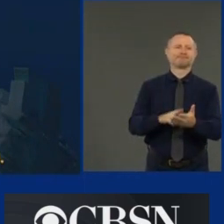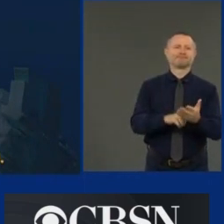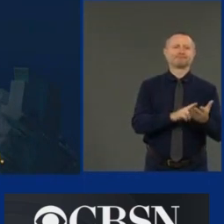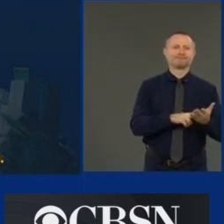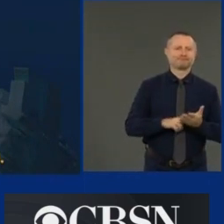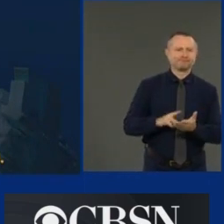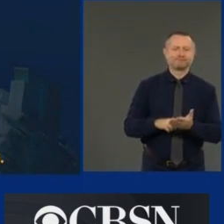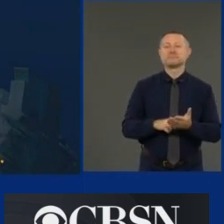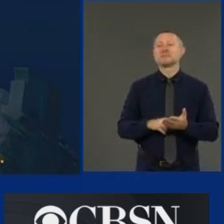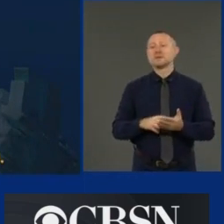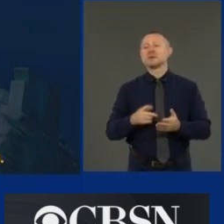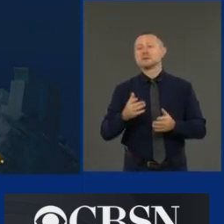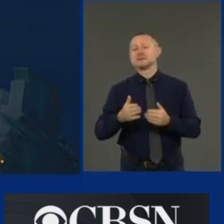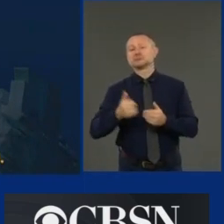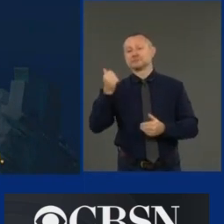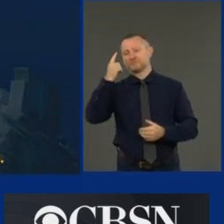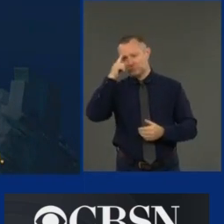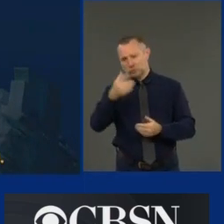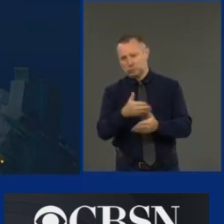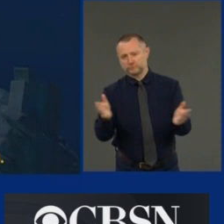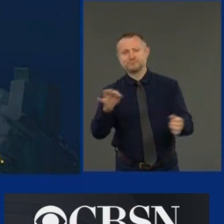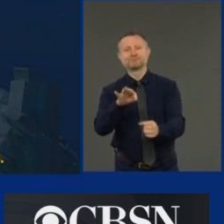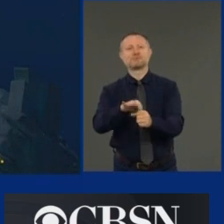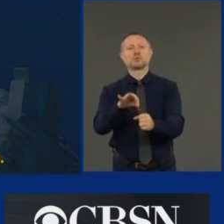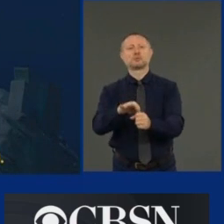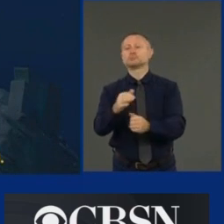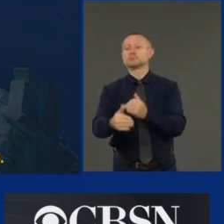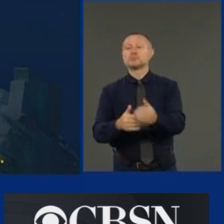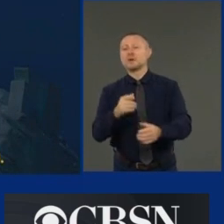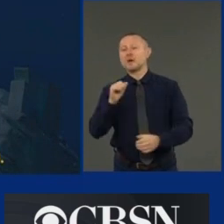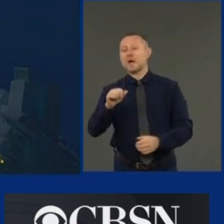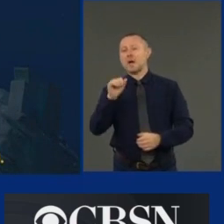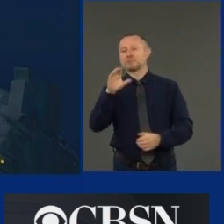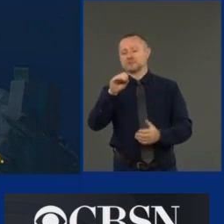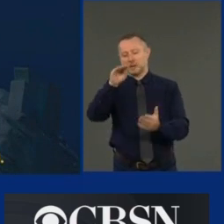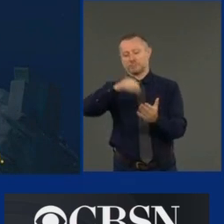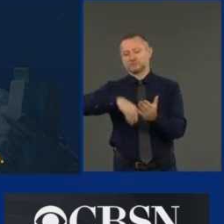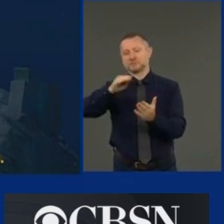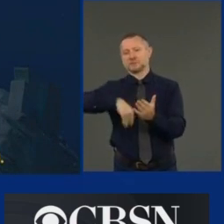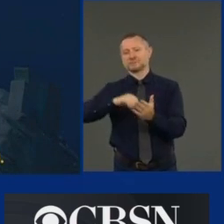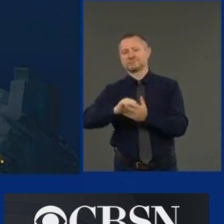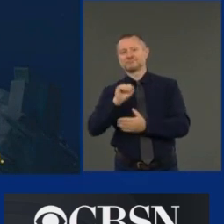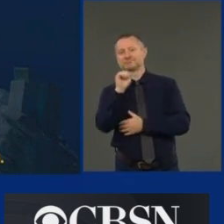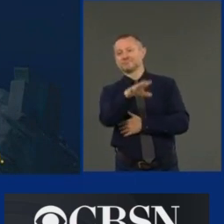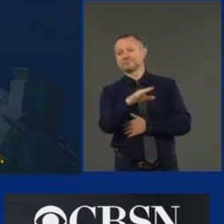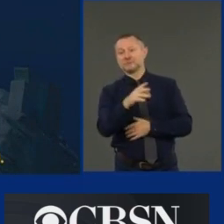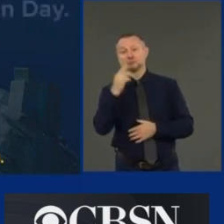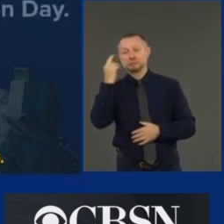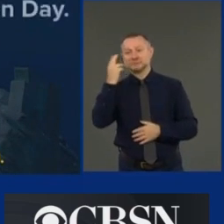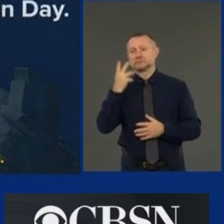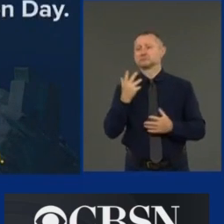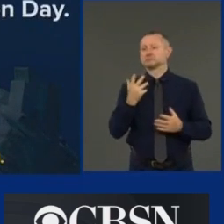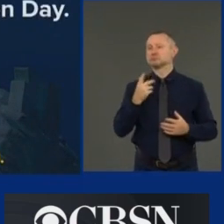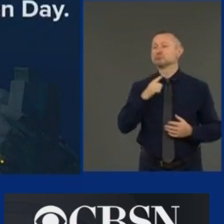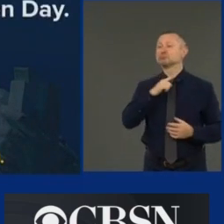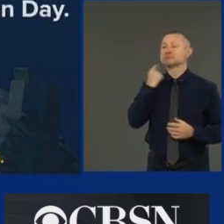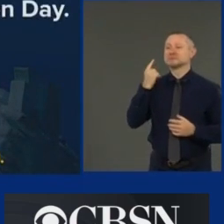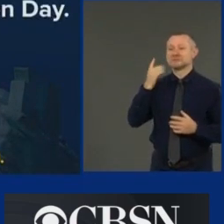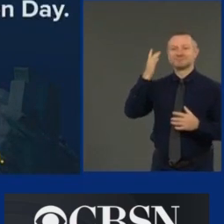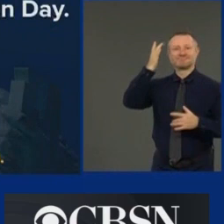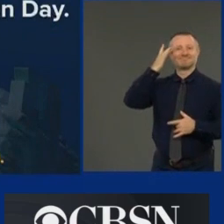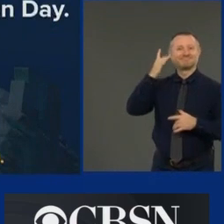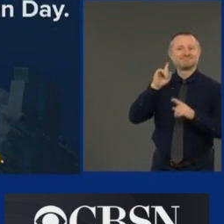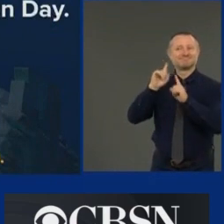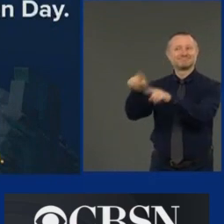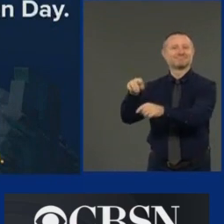vote, allowing a voter to get an absentee because of risk of illness, that's COVID,